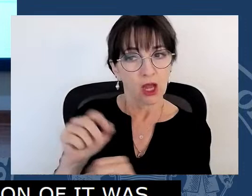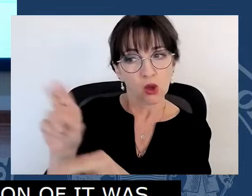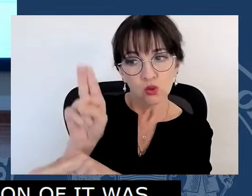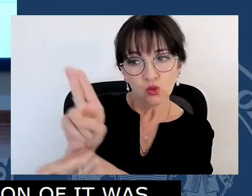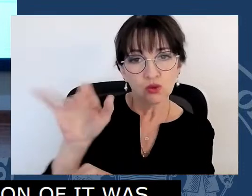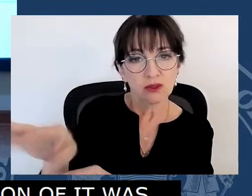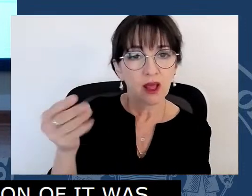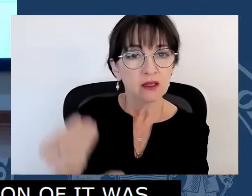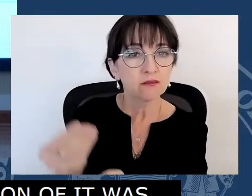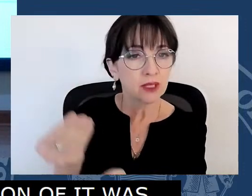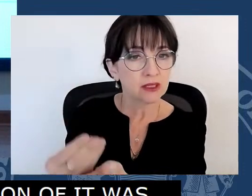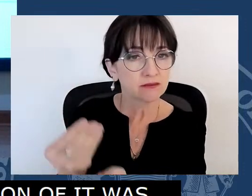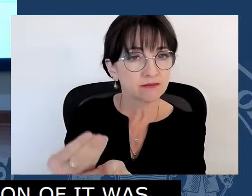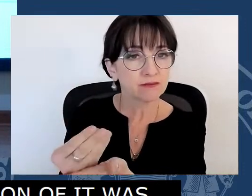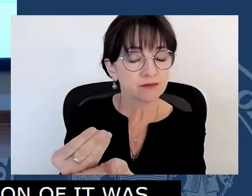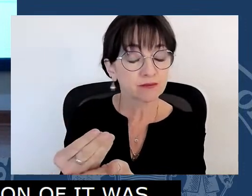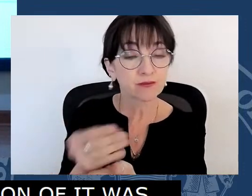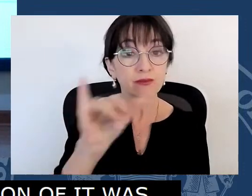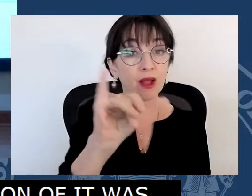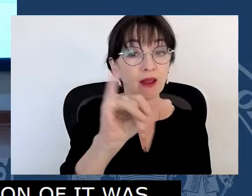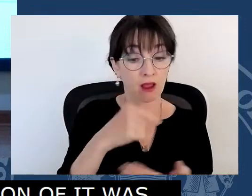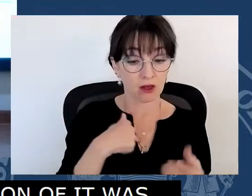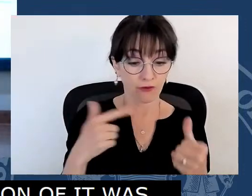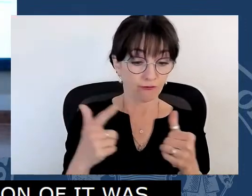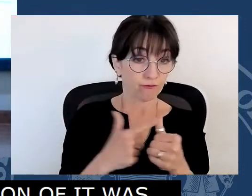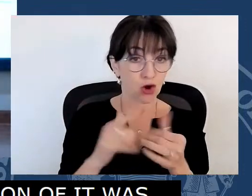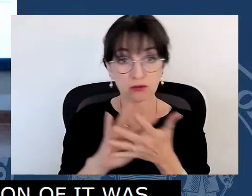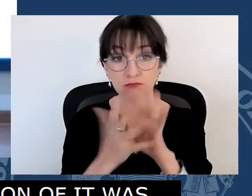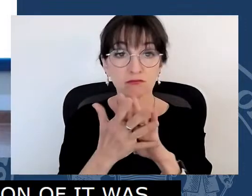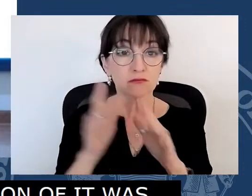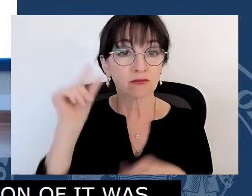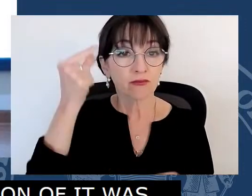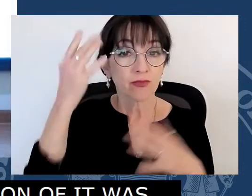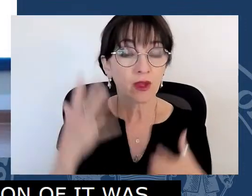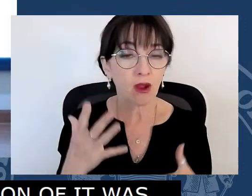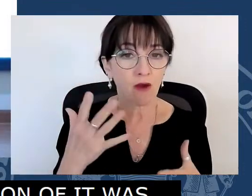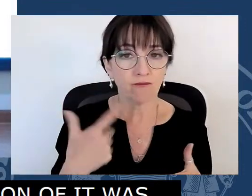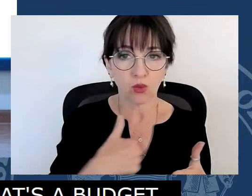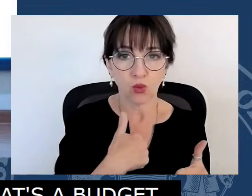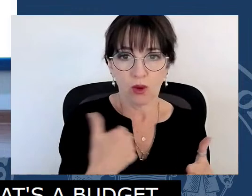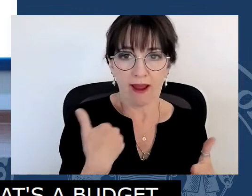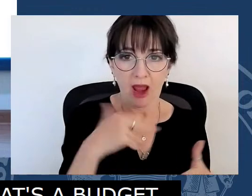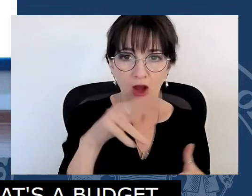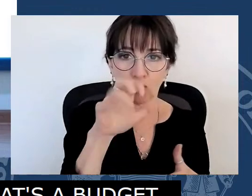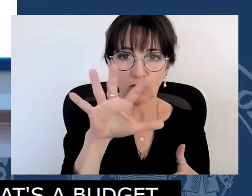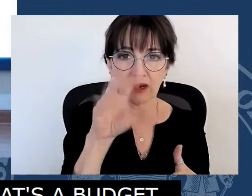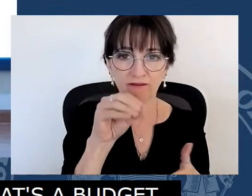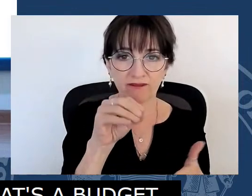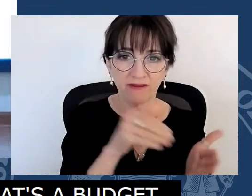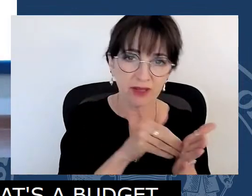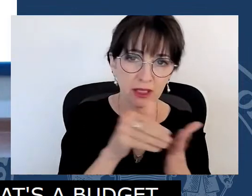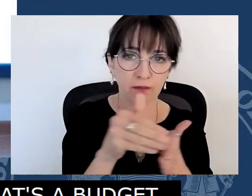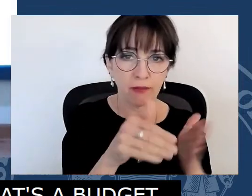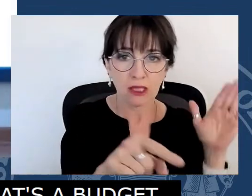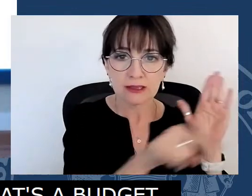became governor, we had a $350 million deficit, and we had to cut, we cut half of